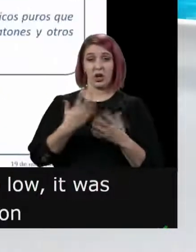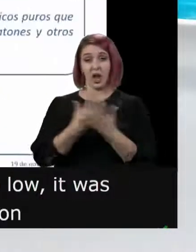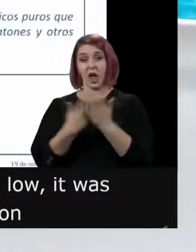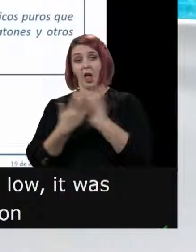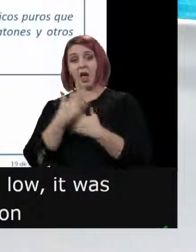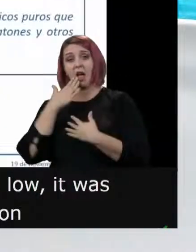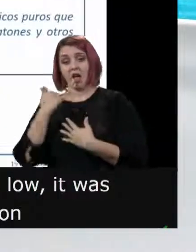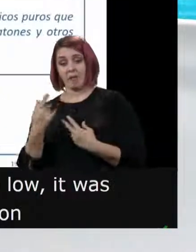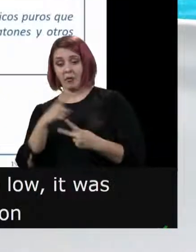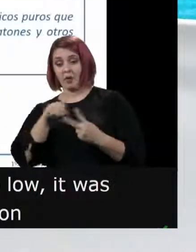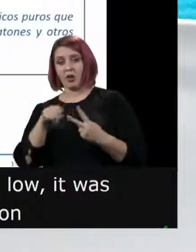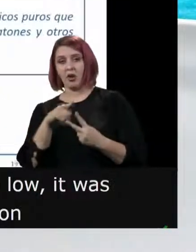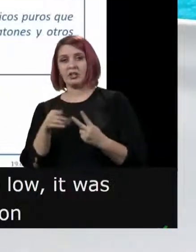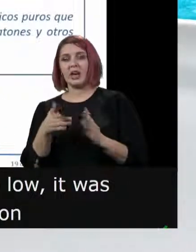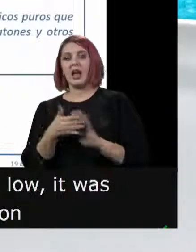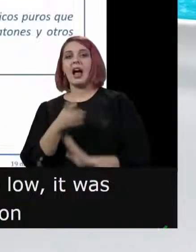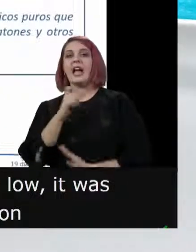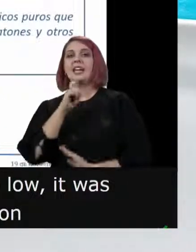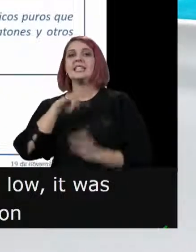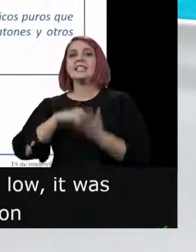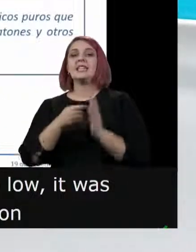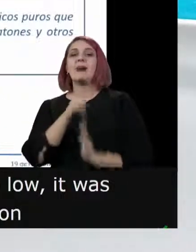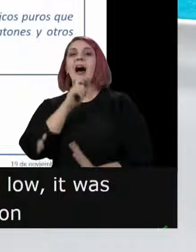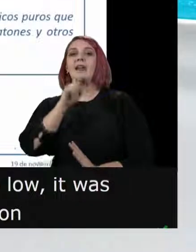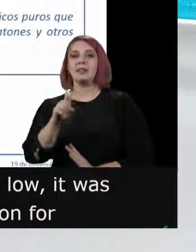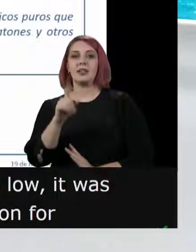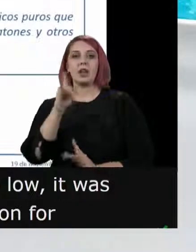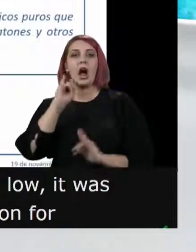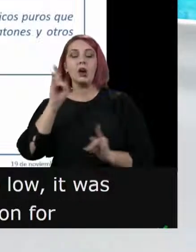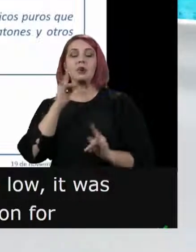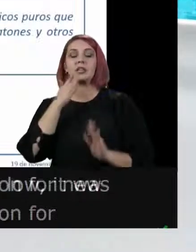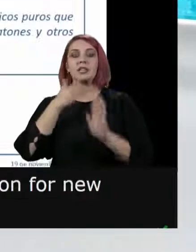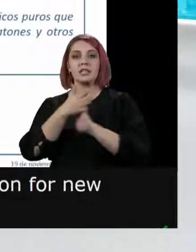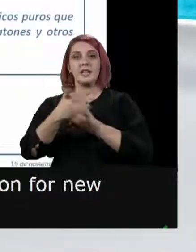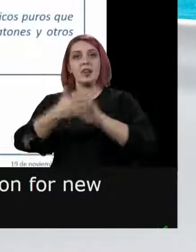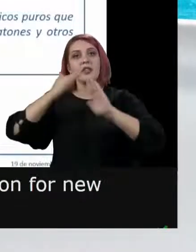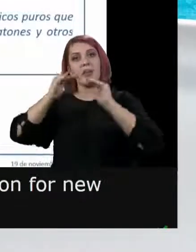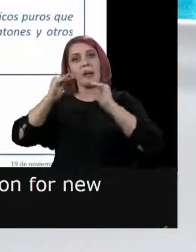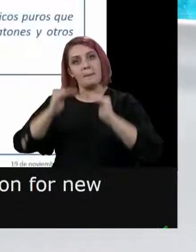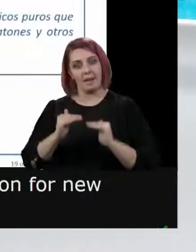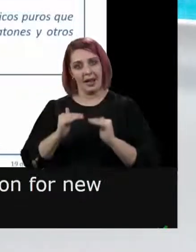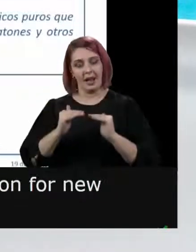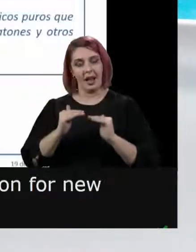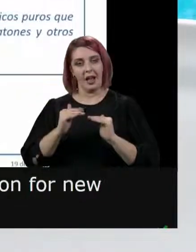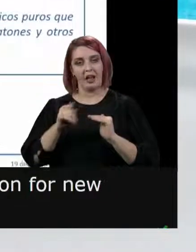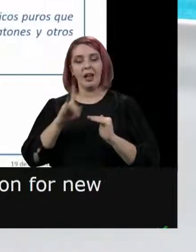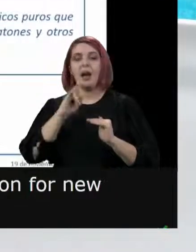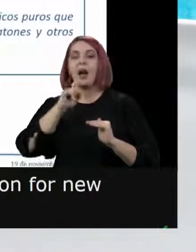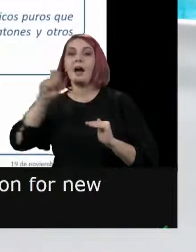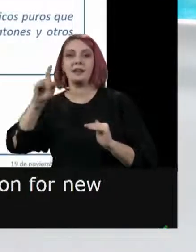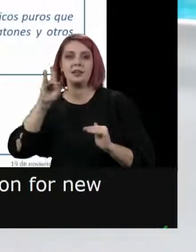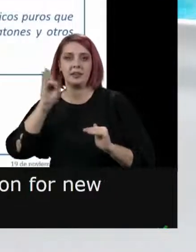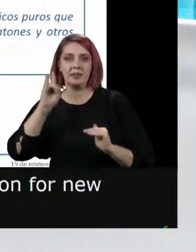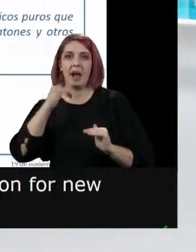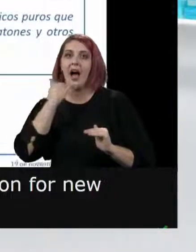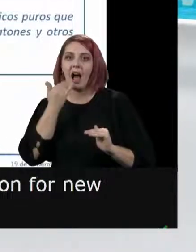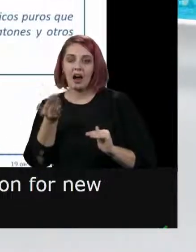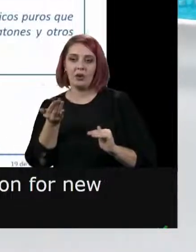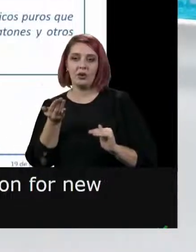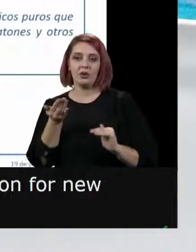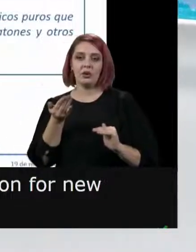tengan un sistema de avisador acústico to have cuando circulan a bajas velocidades. An alarm system when